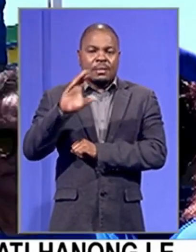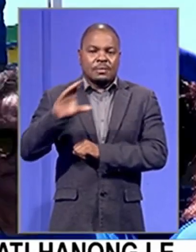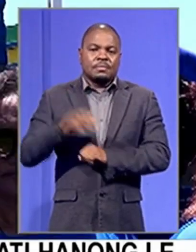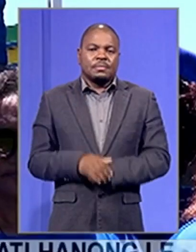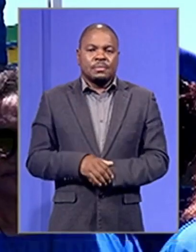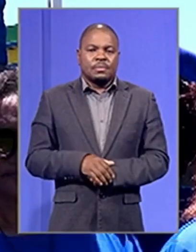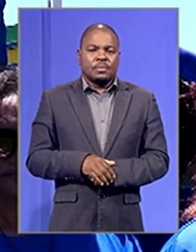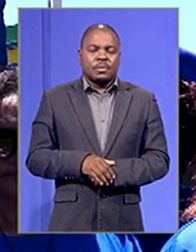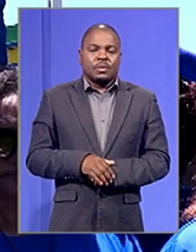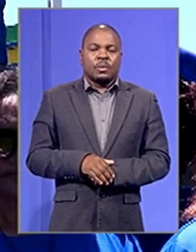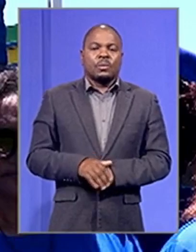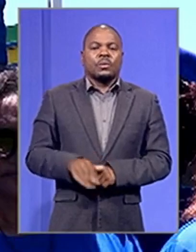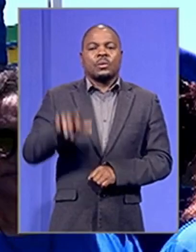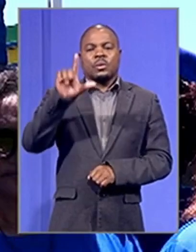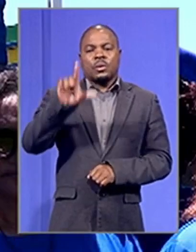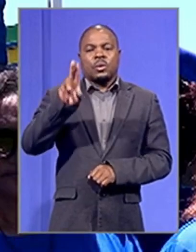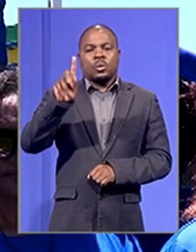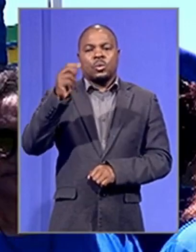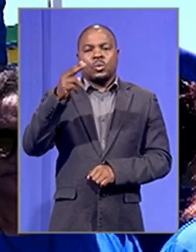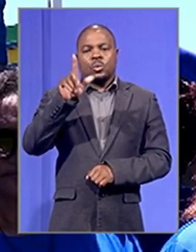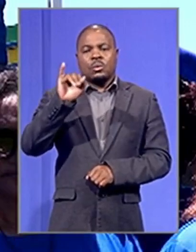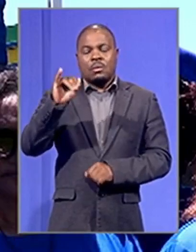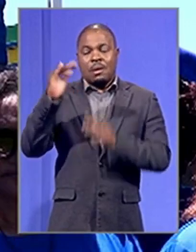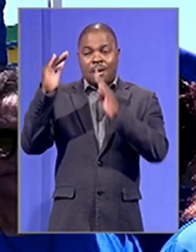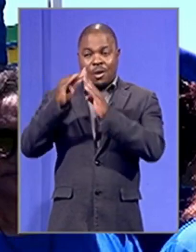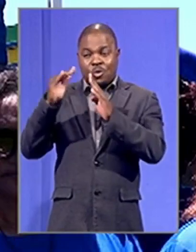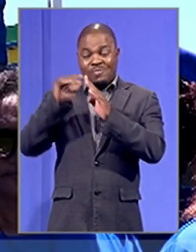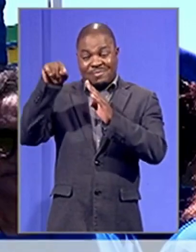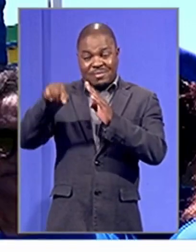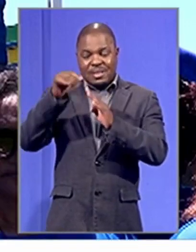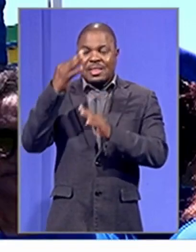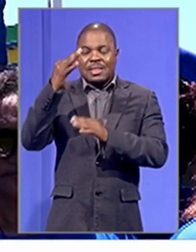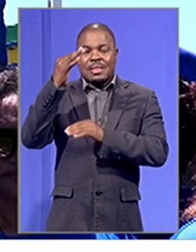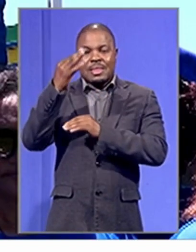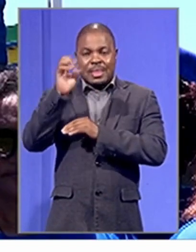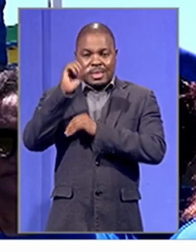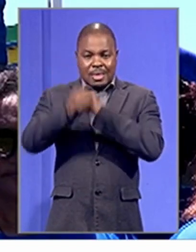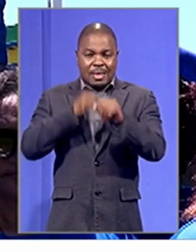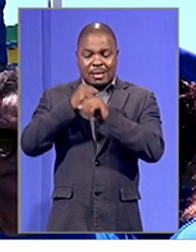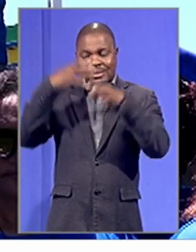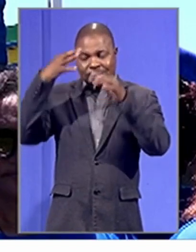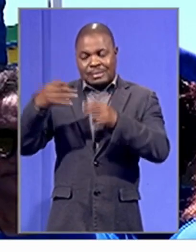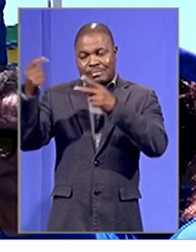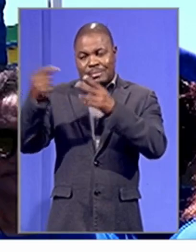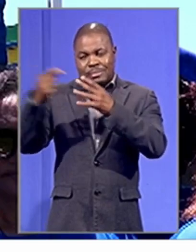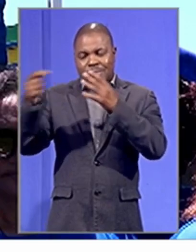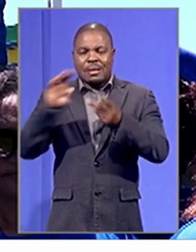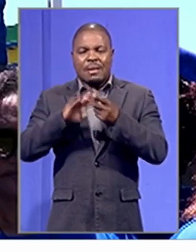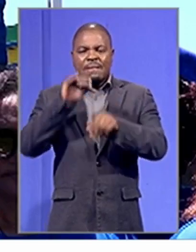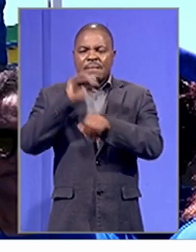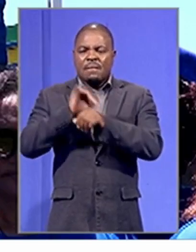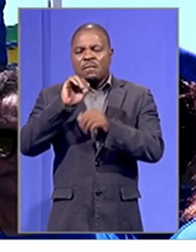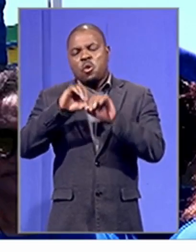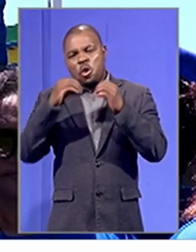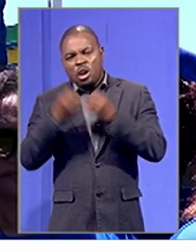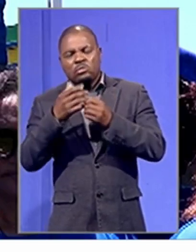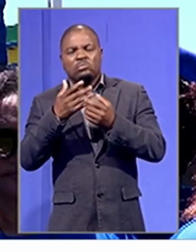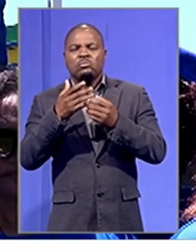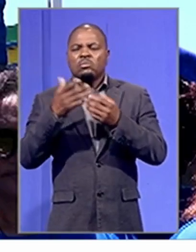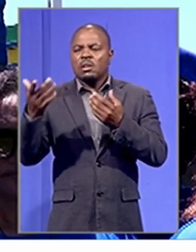Lithuli House where over the past 3 decades the decisions were made to deploy the corrupt and incompetent cadres who plundered and destroyed